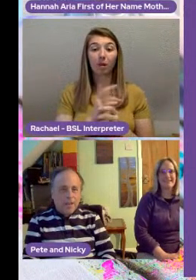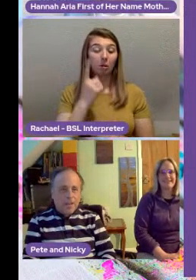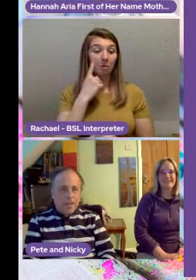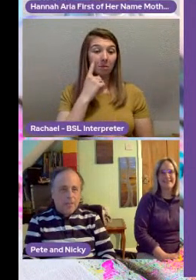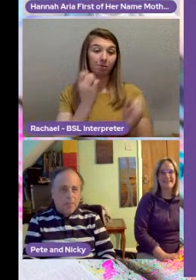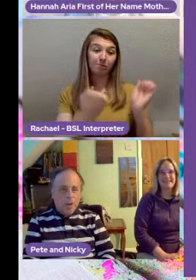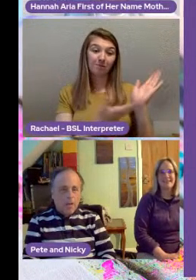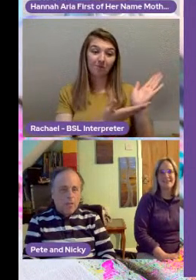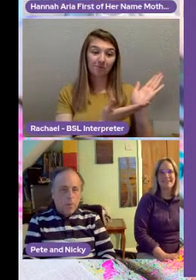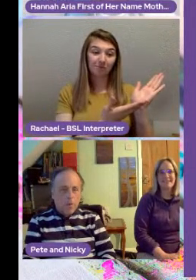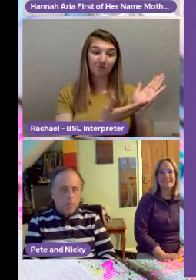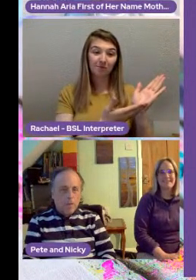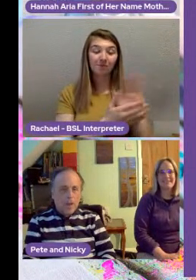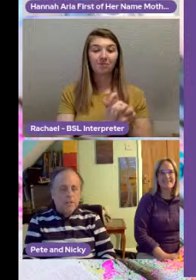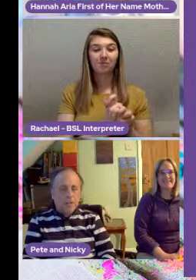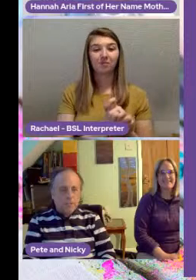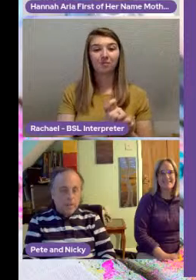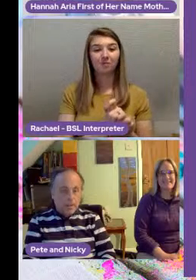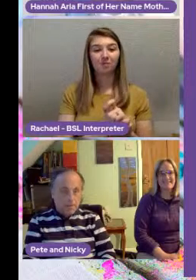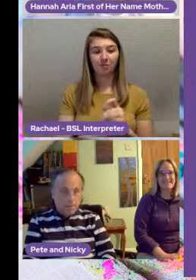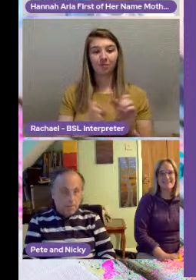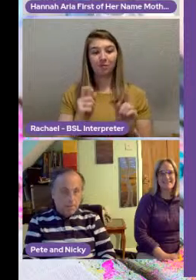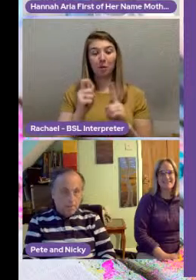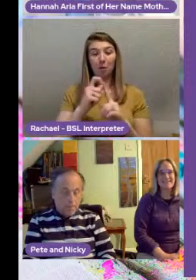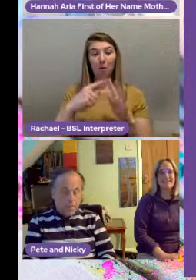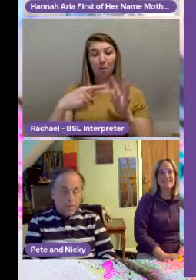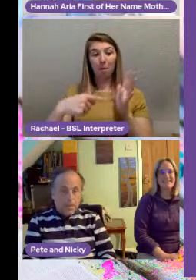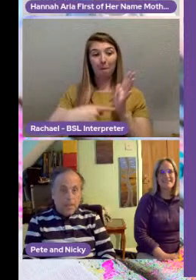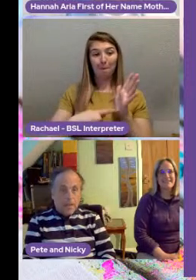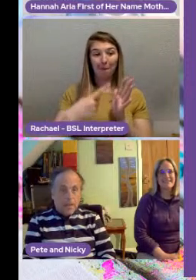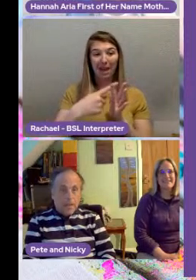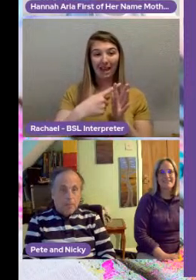Wow. Okay, so mine's the one on the left-hand side.